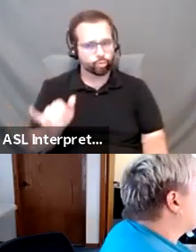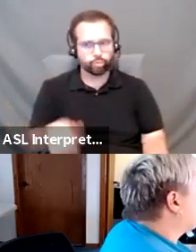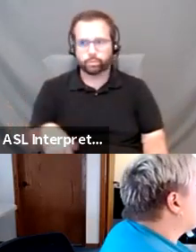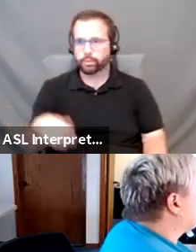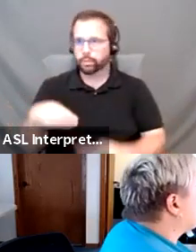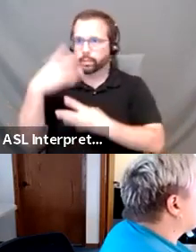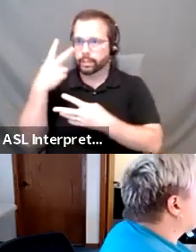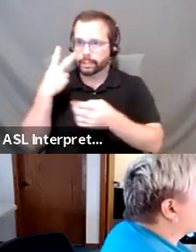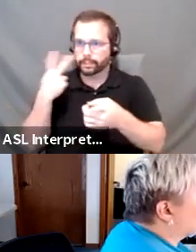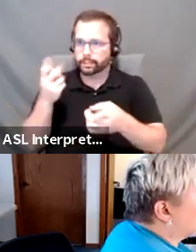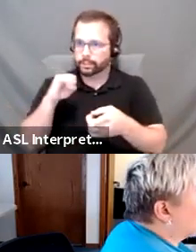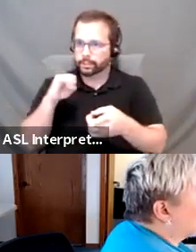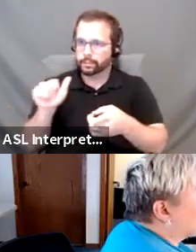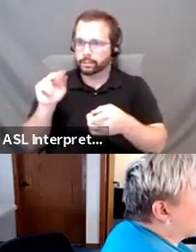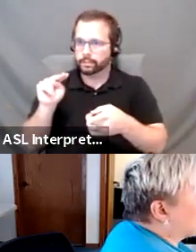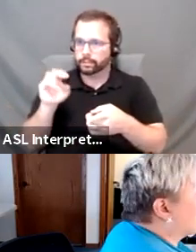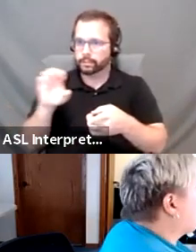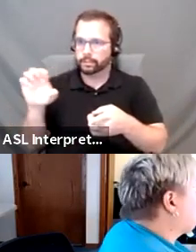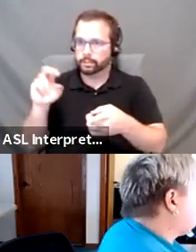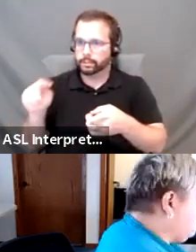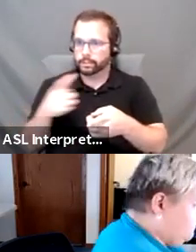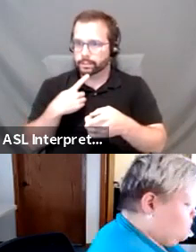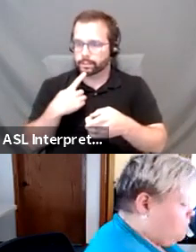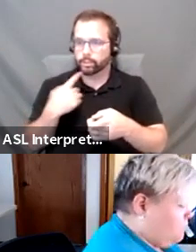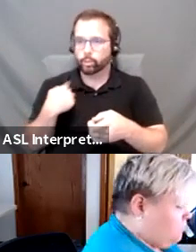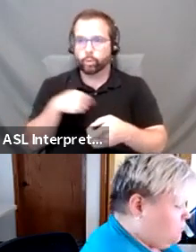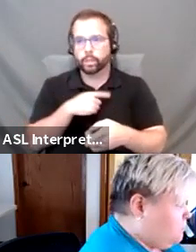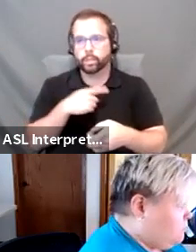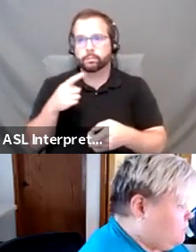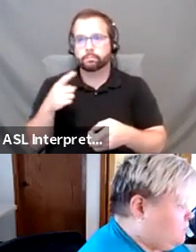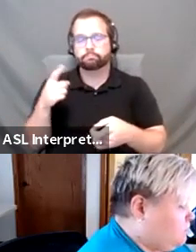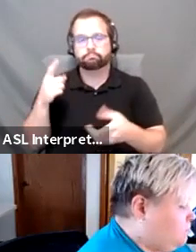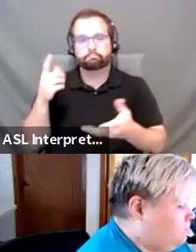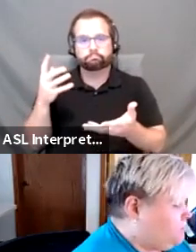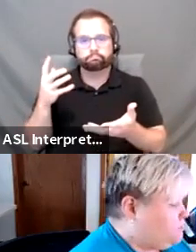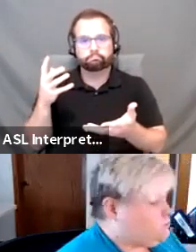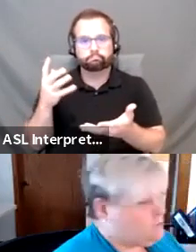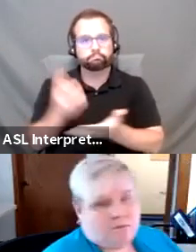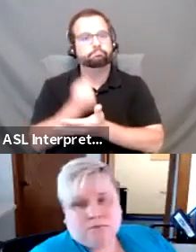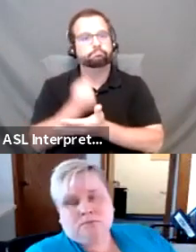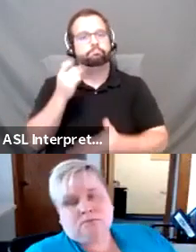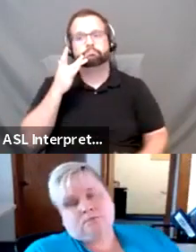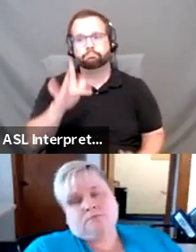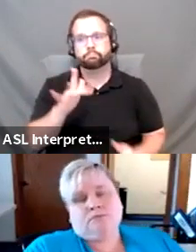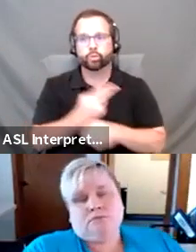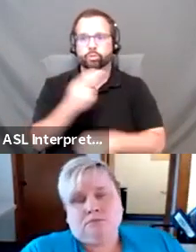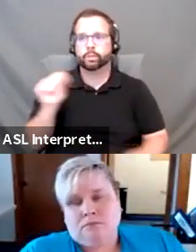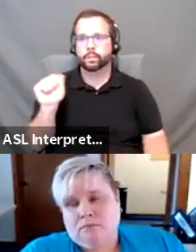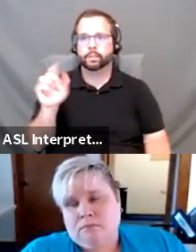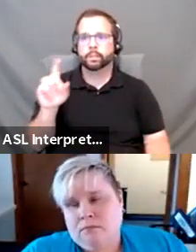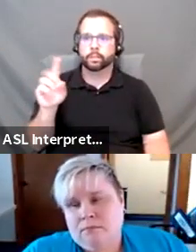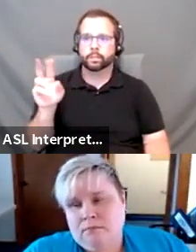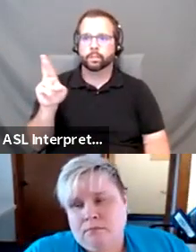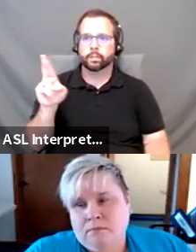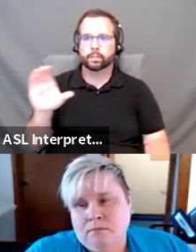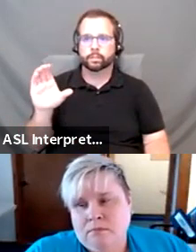Janine dropped in. We've been fortunate to utilize the ADRC grant, No Wrong Door program. This provides participant with free tablet and